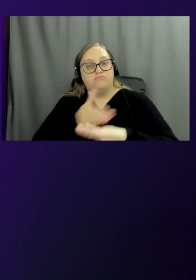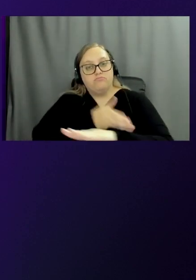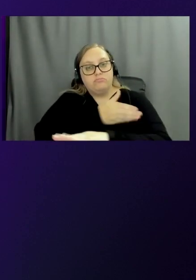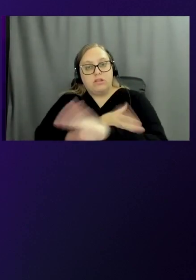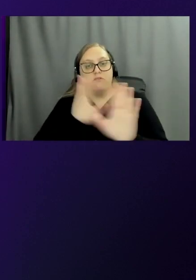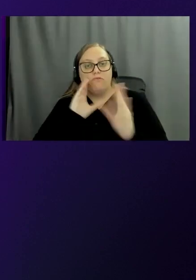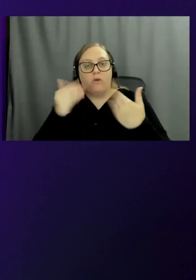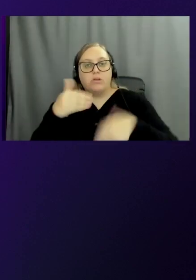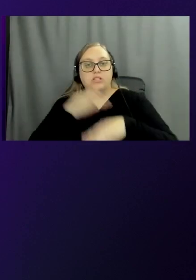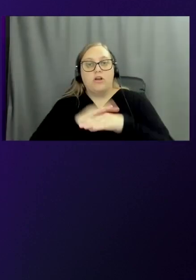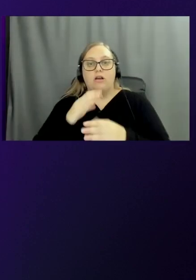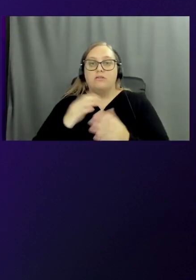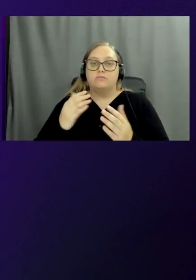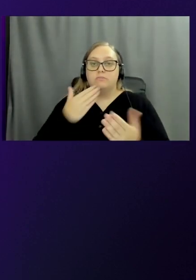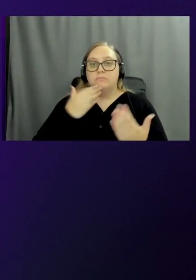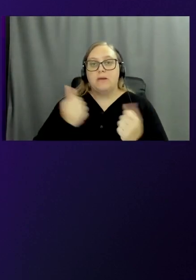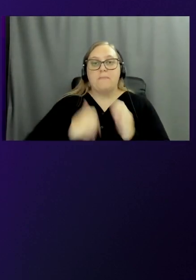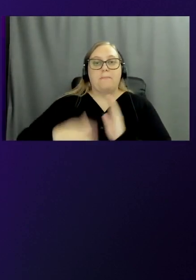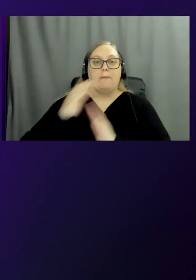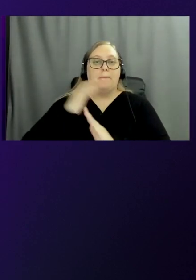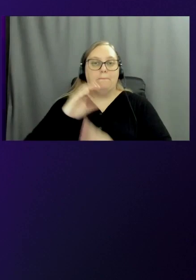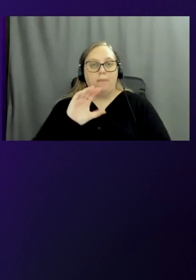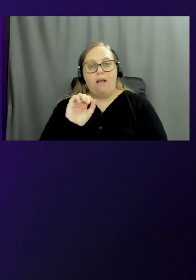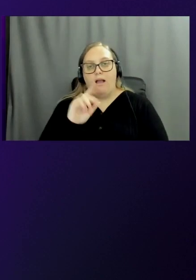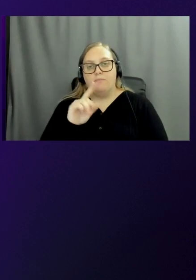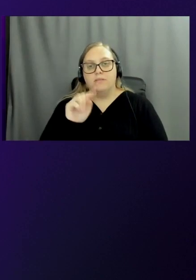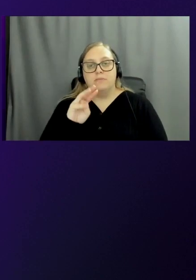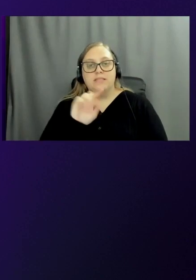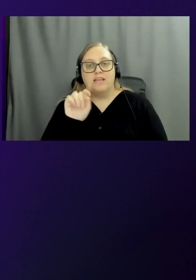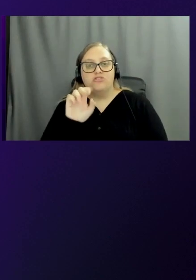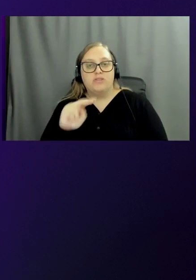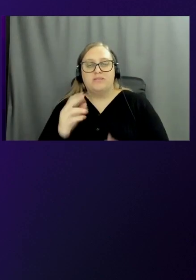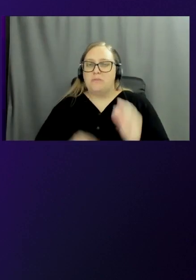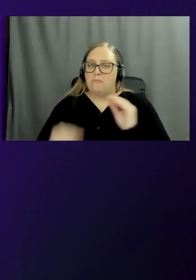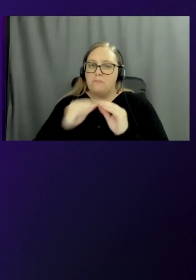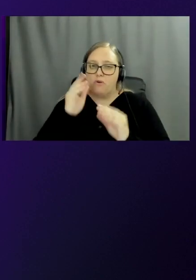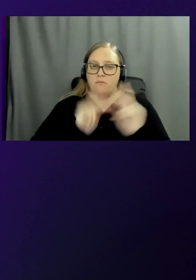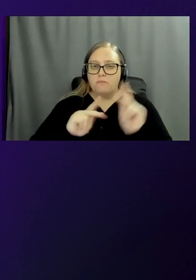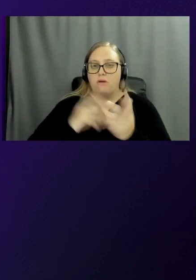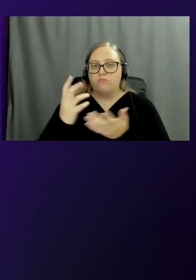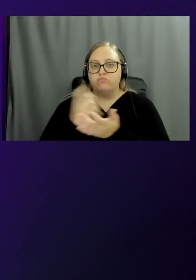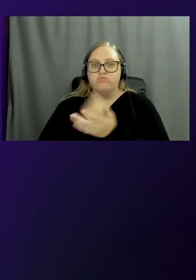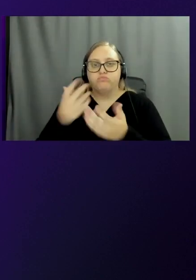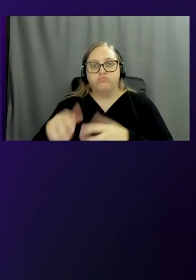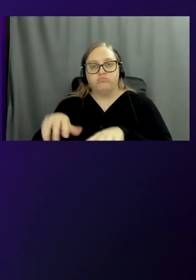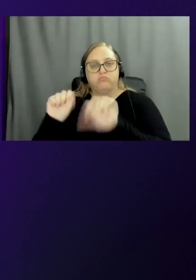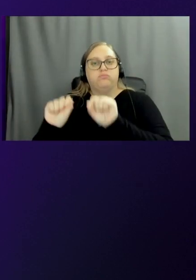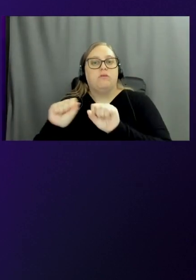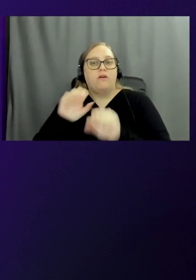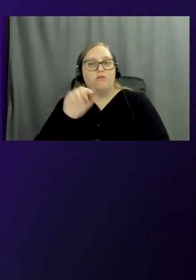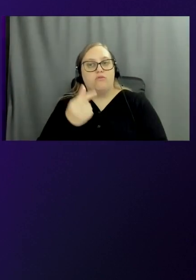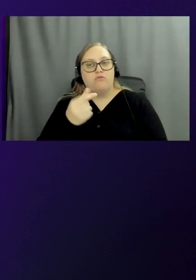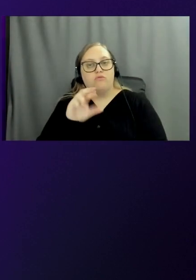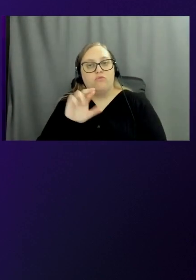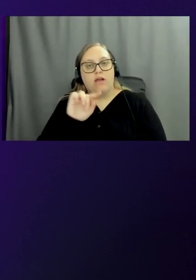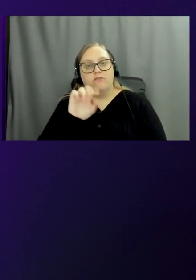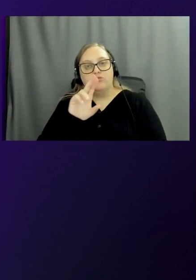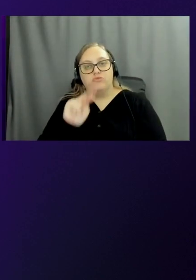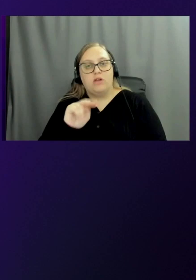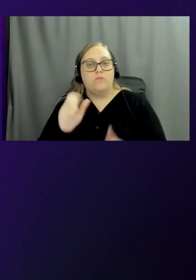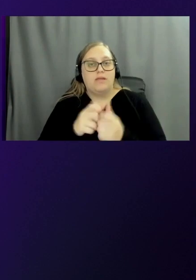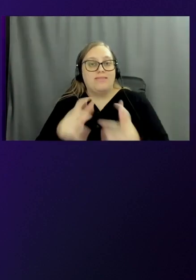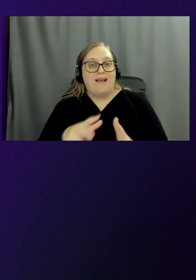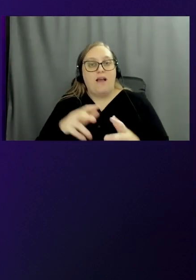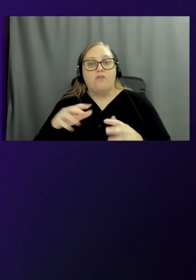optimization, more and more customers are now adopting Graviton as a way to really achieve those goals without having to sacrifice innovation or